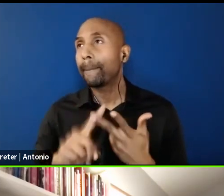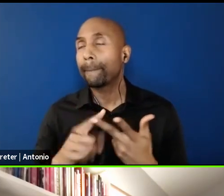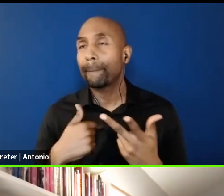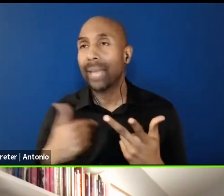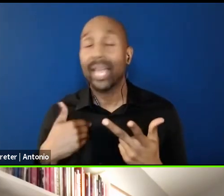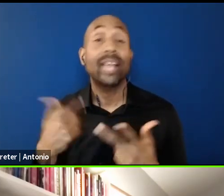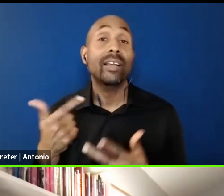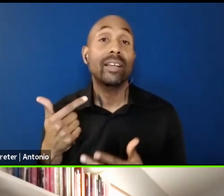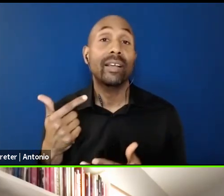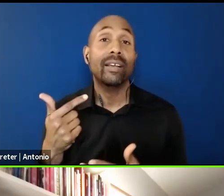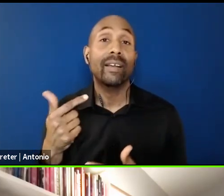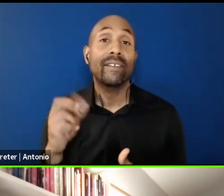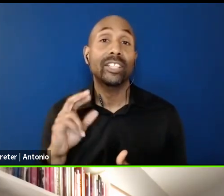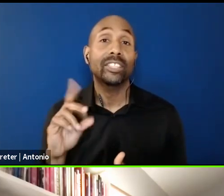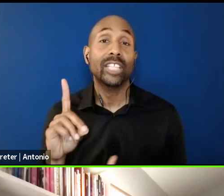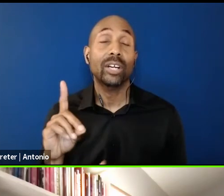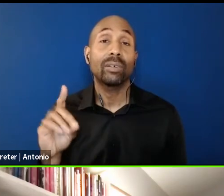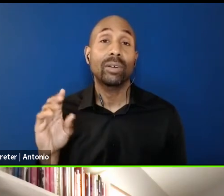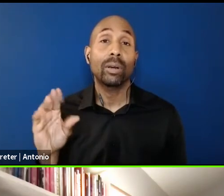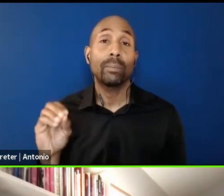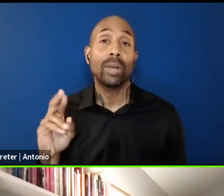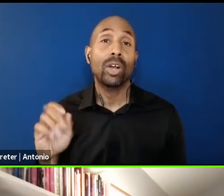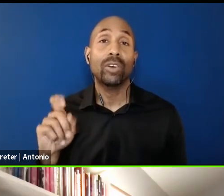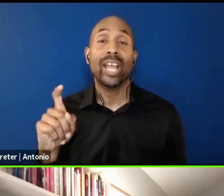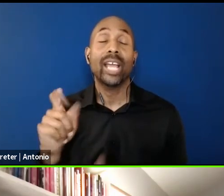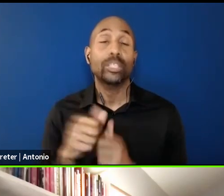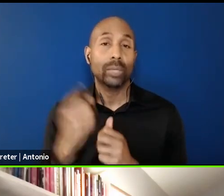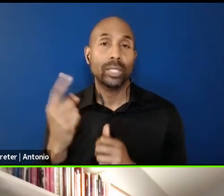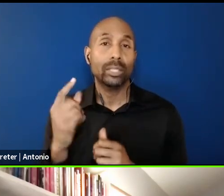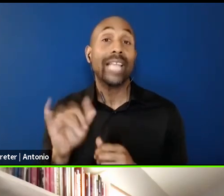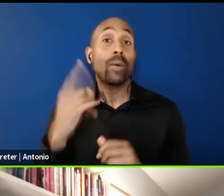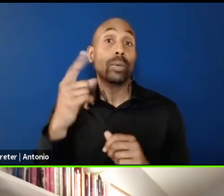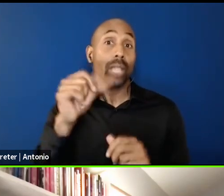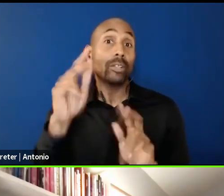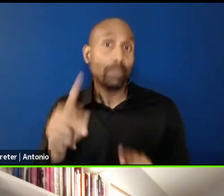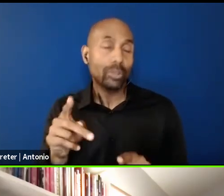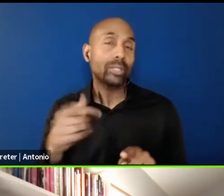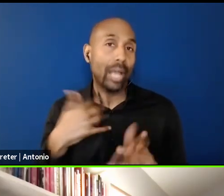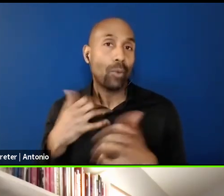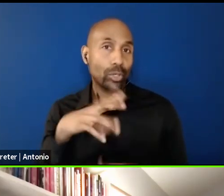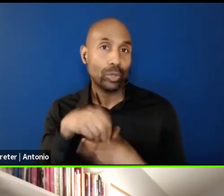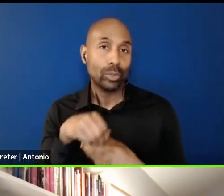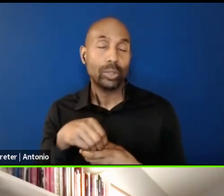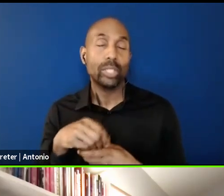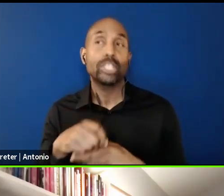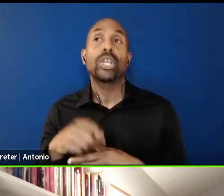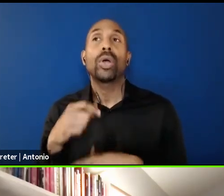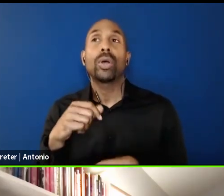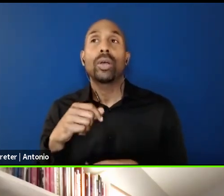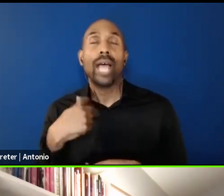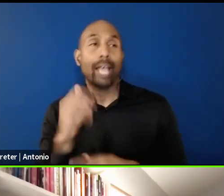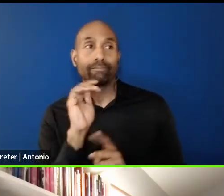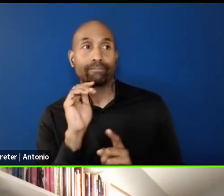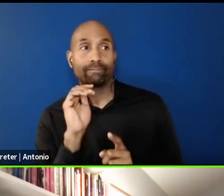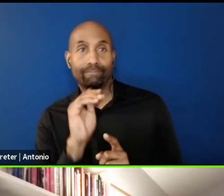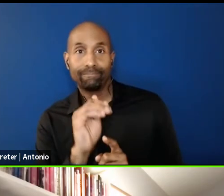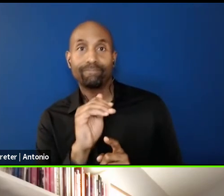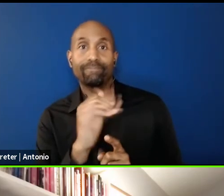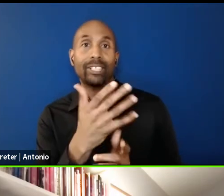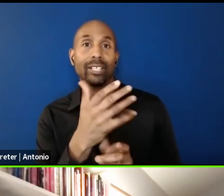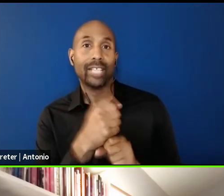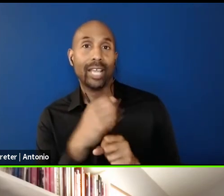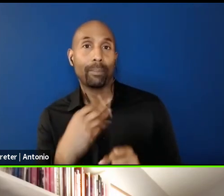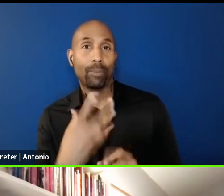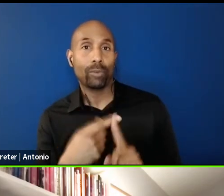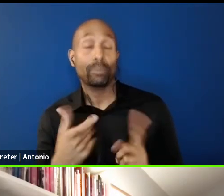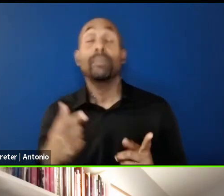Gerald Barax with somebody who I wanted to get in there. So I wrote him and got some poems from him. I had heard an interview with Anthony